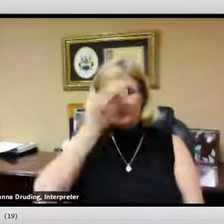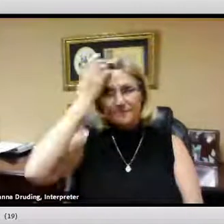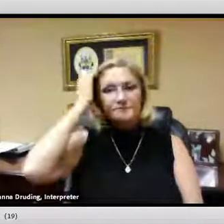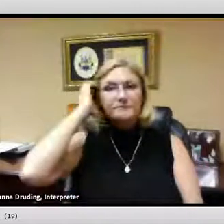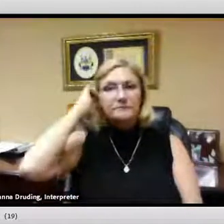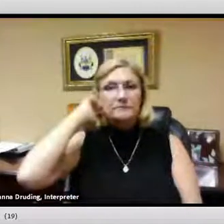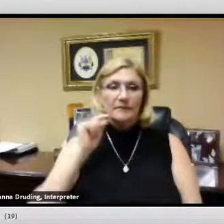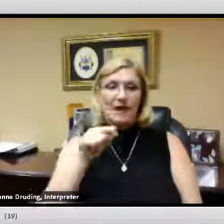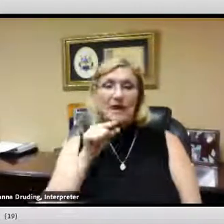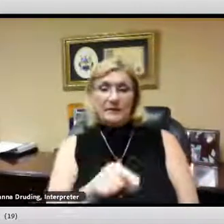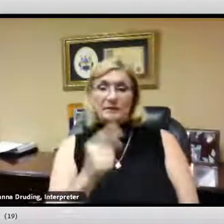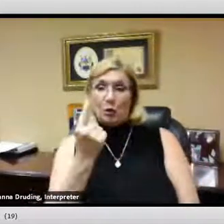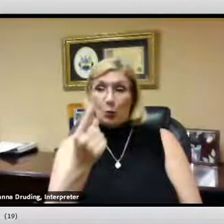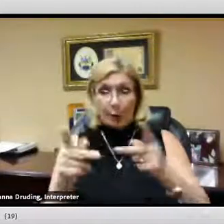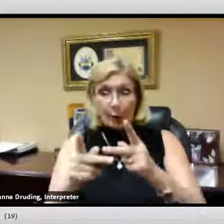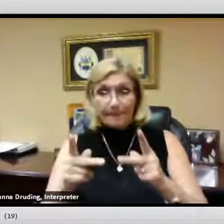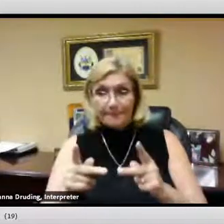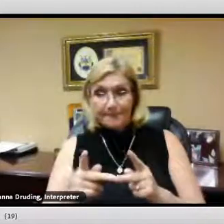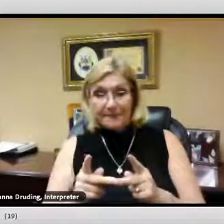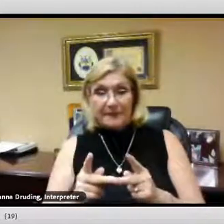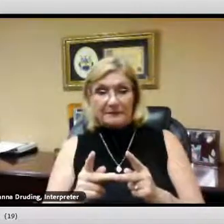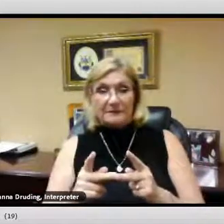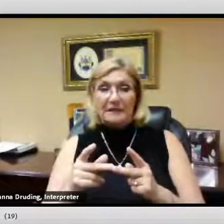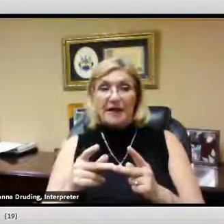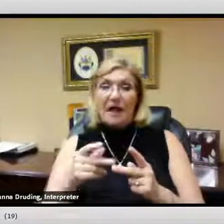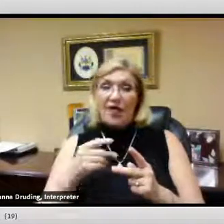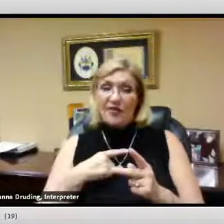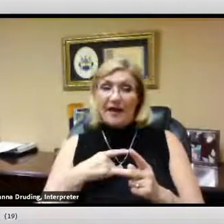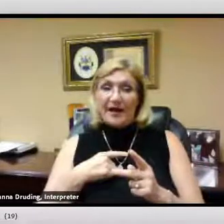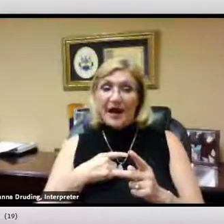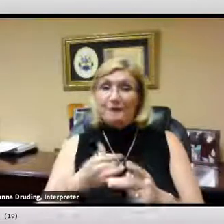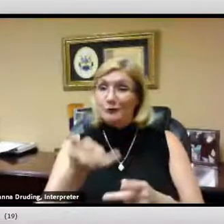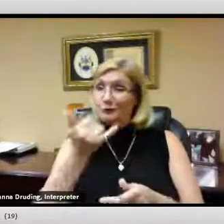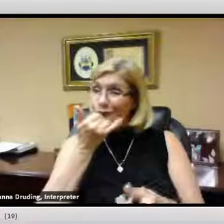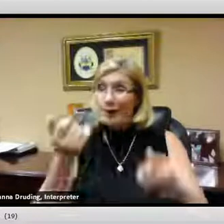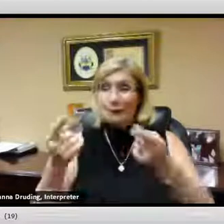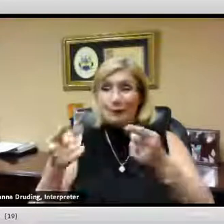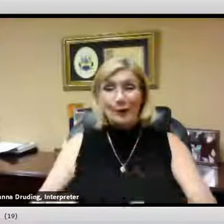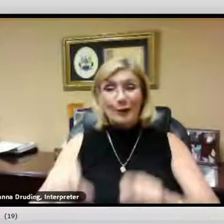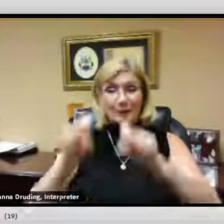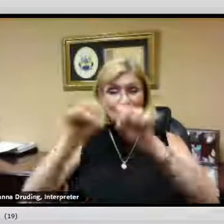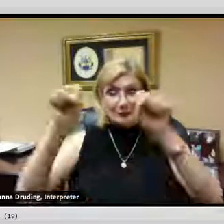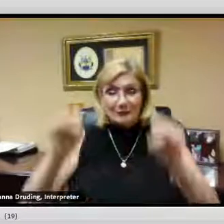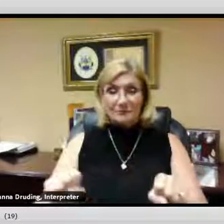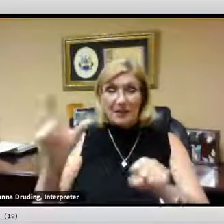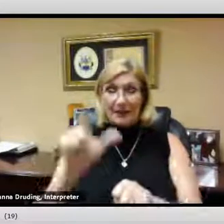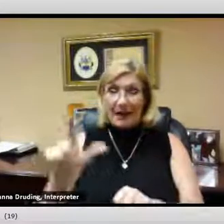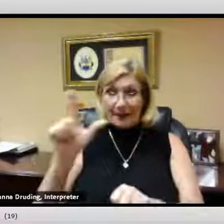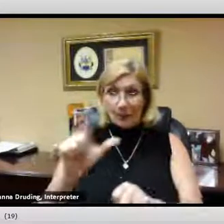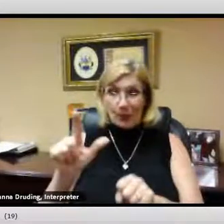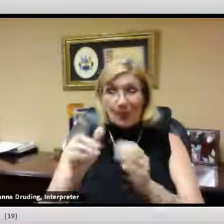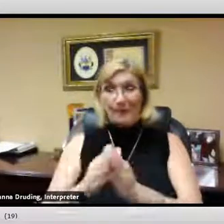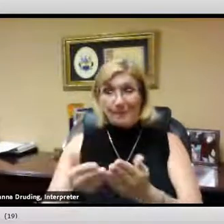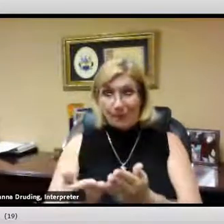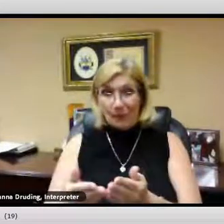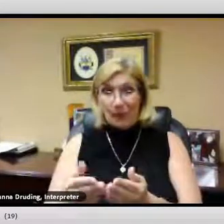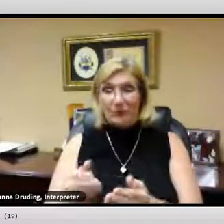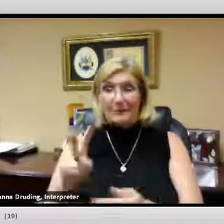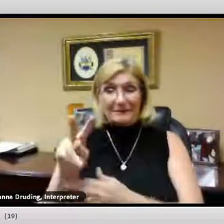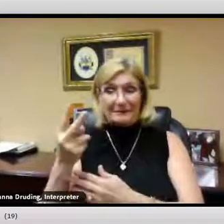So this is one of those places where I've lifted something directly from the Accidental Systems Librarian, second edition. This